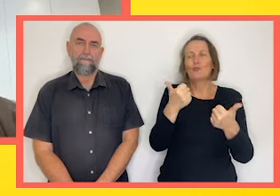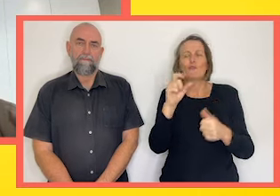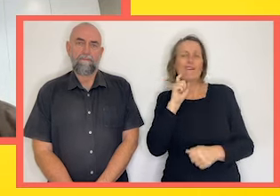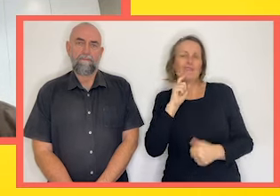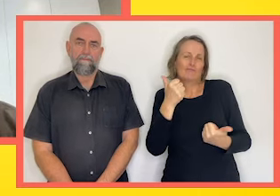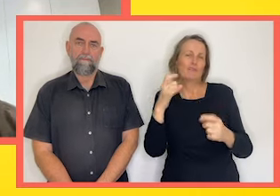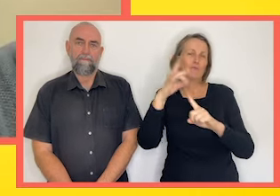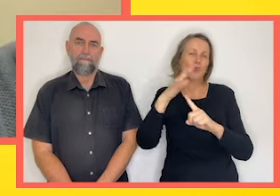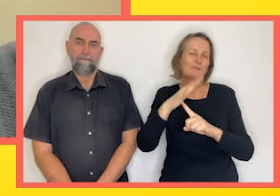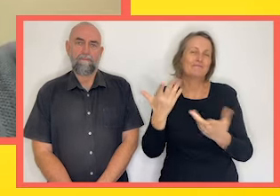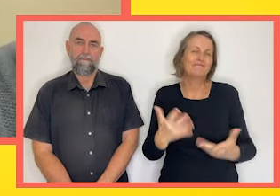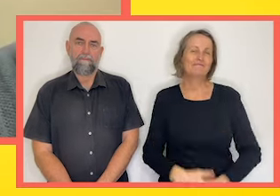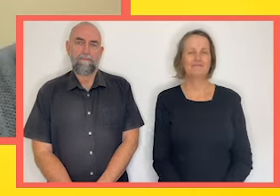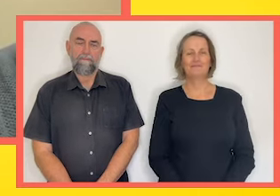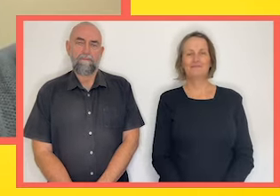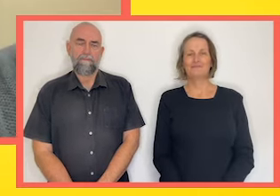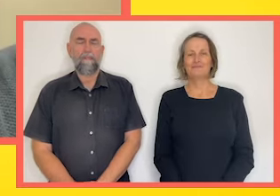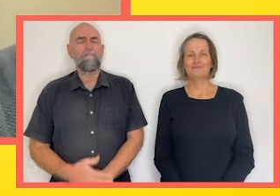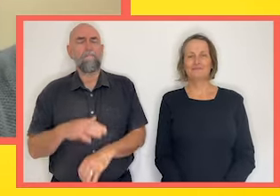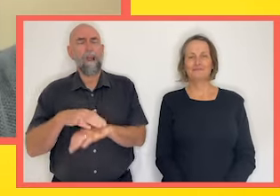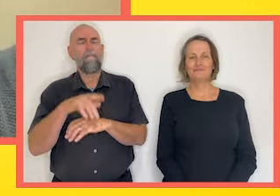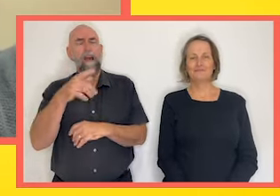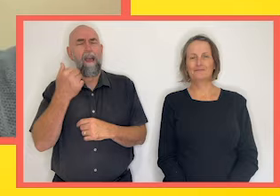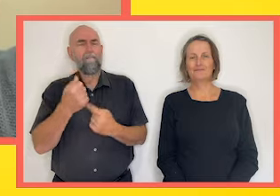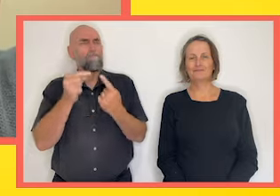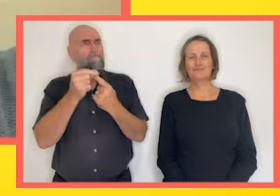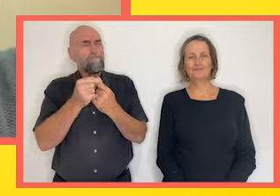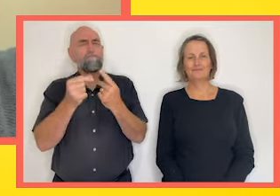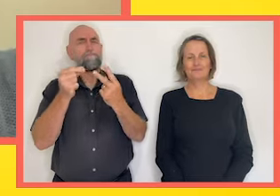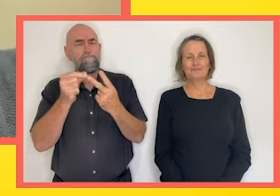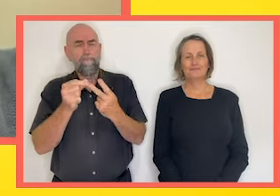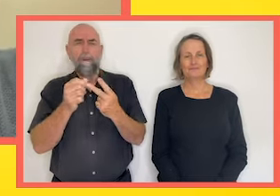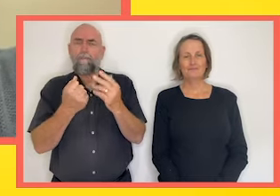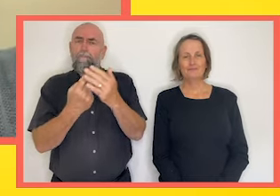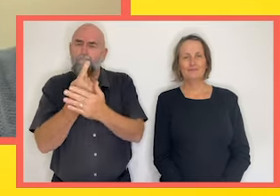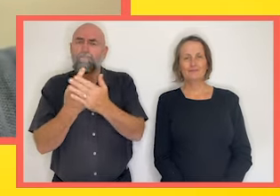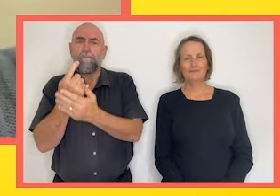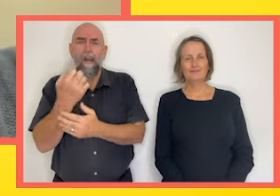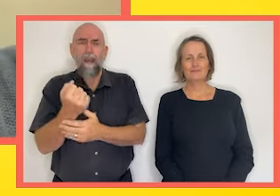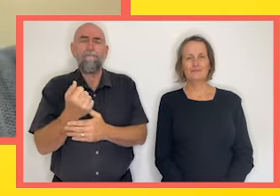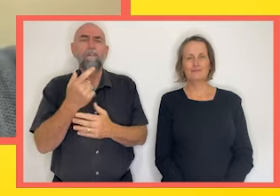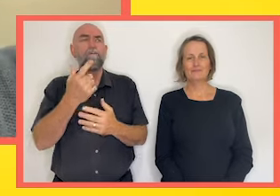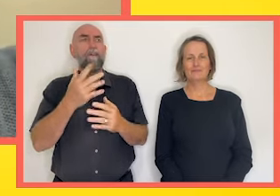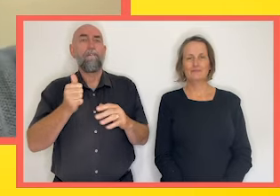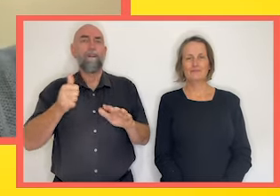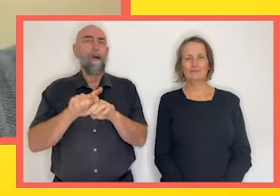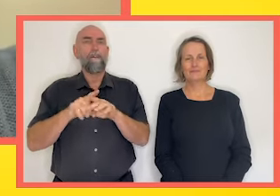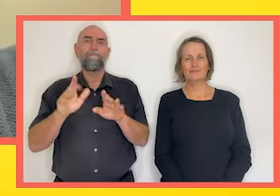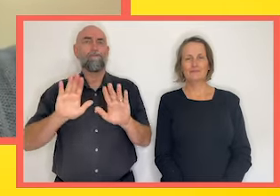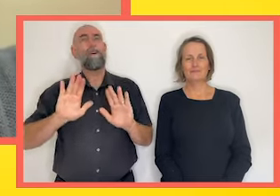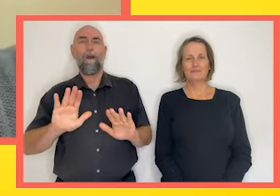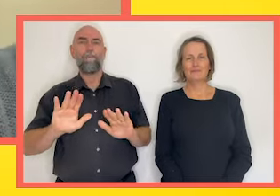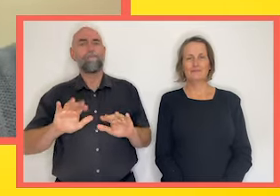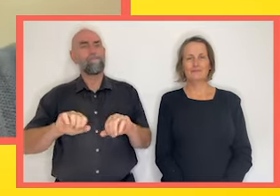important. What about those one or two moments that I'm guessing that you have, well, not many, of downtime, of free time,